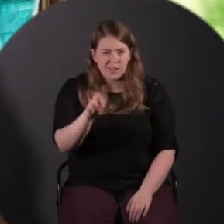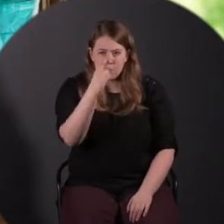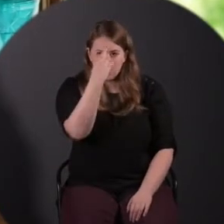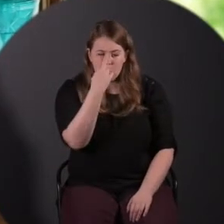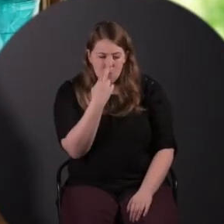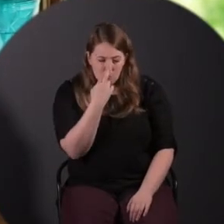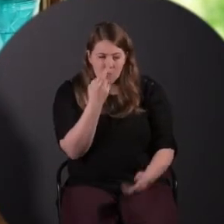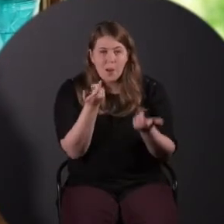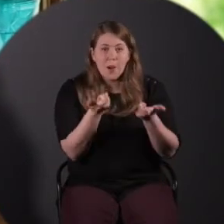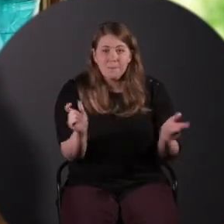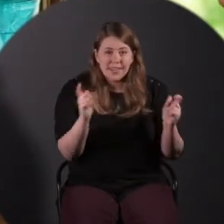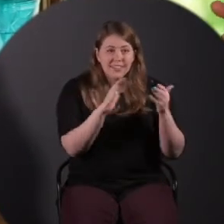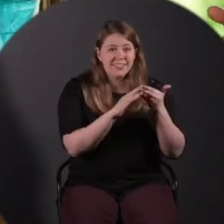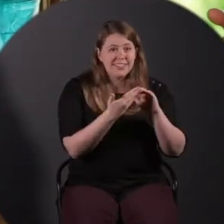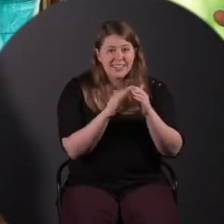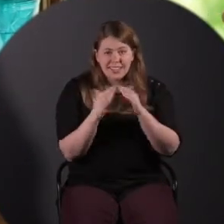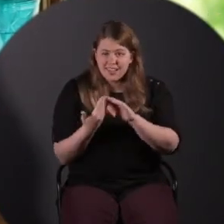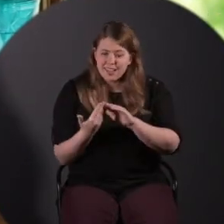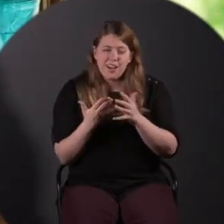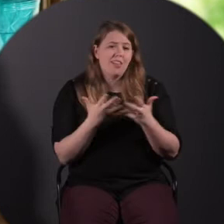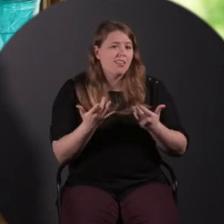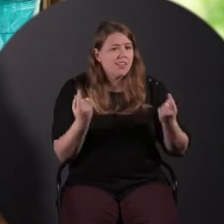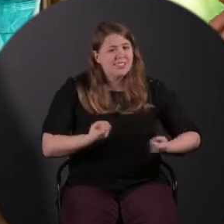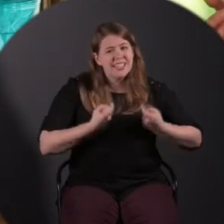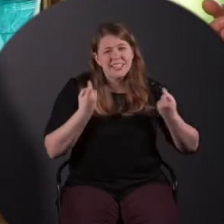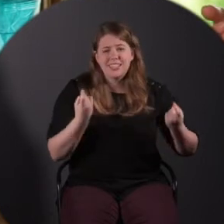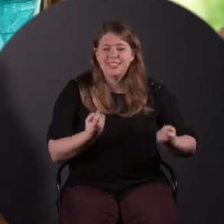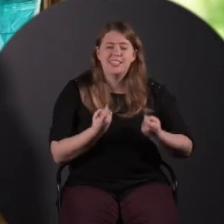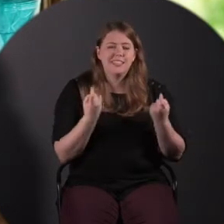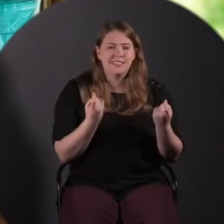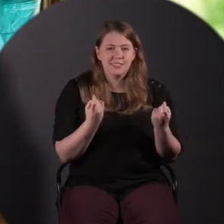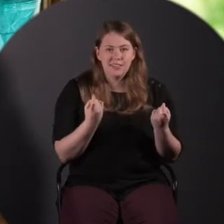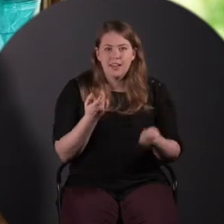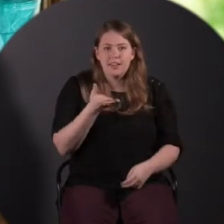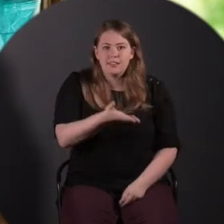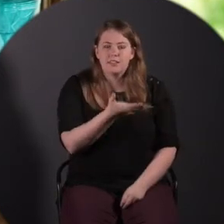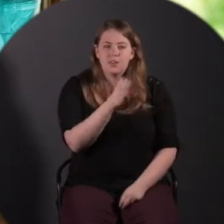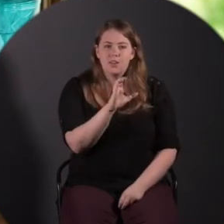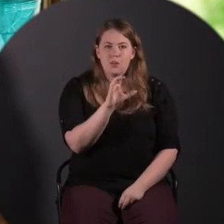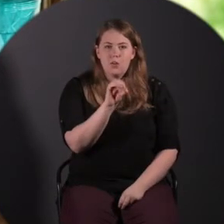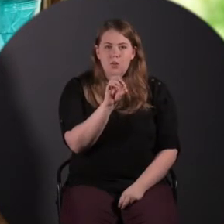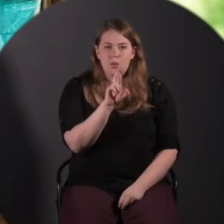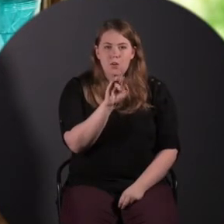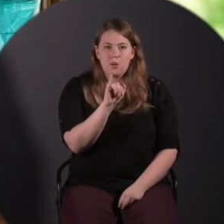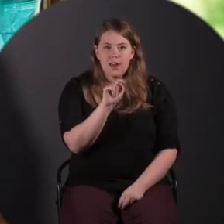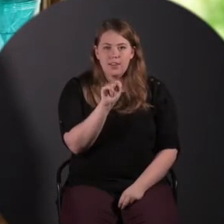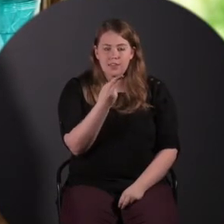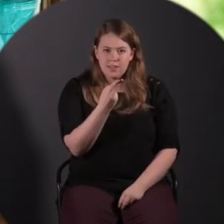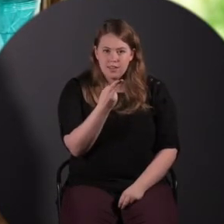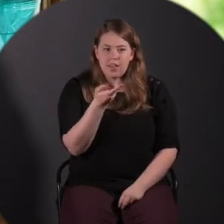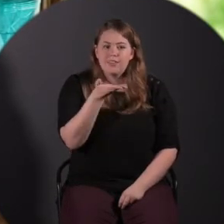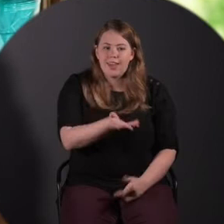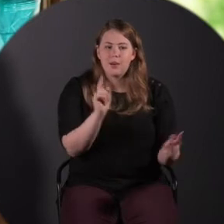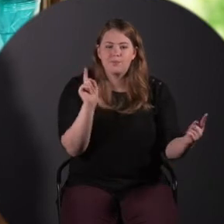It had a long-standing reputation for immorality. And at any rate, in Corinth, they happened to connect with